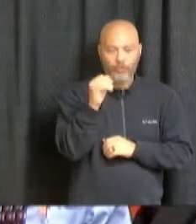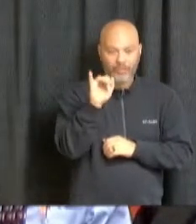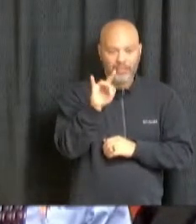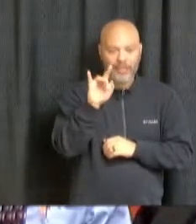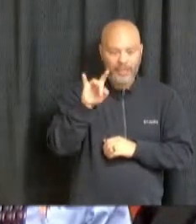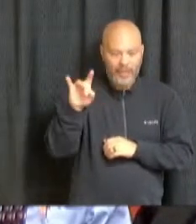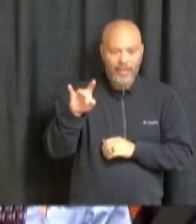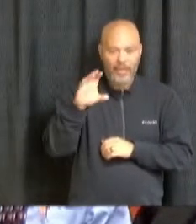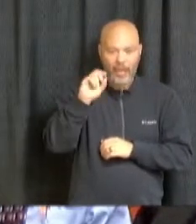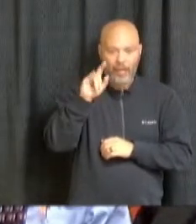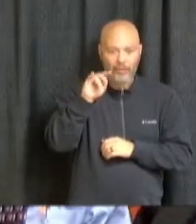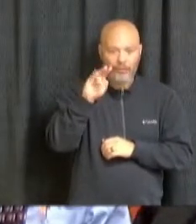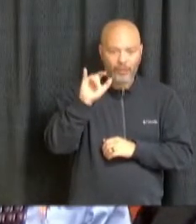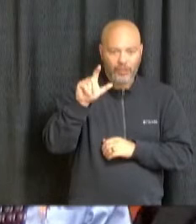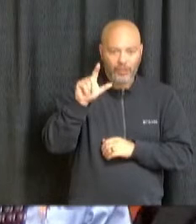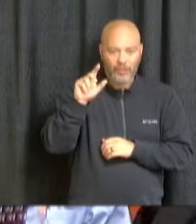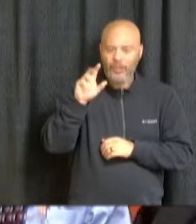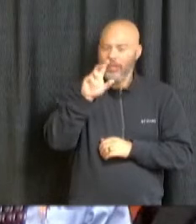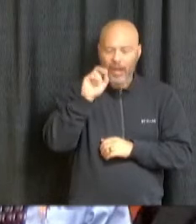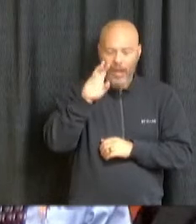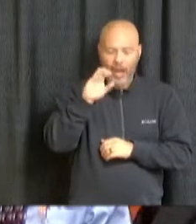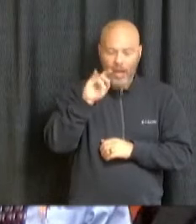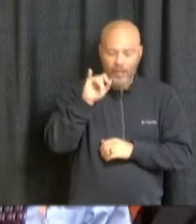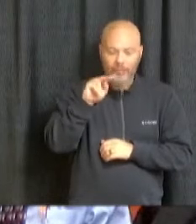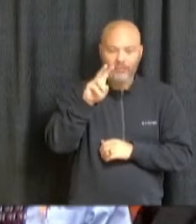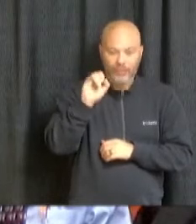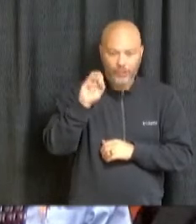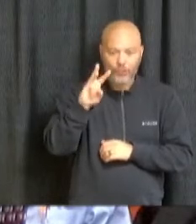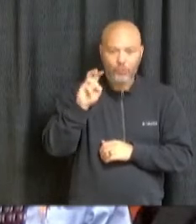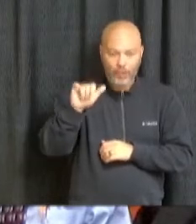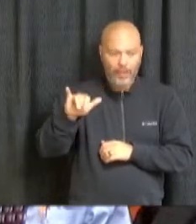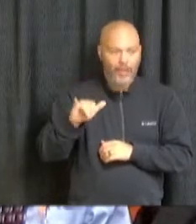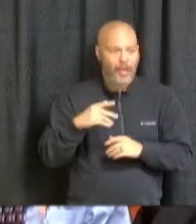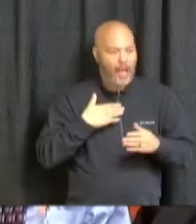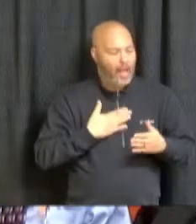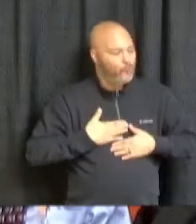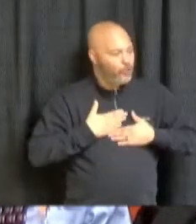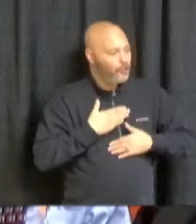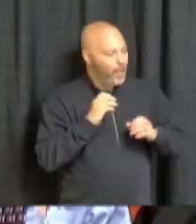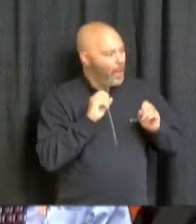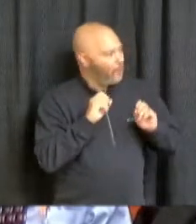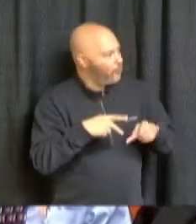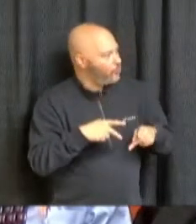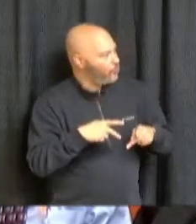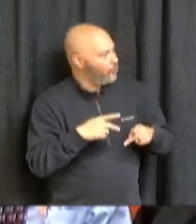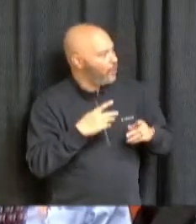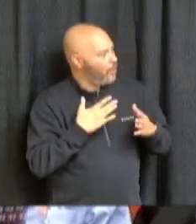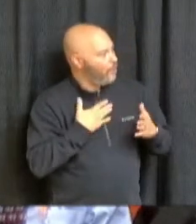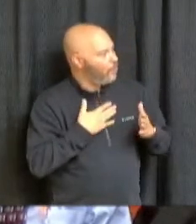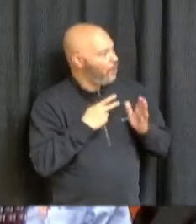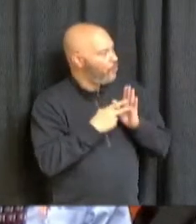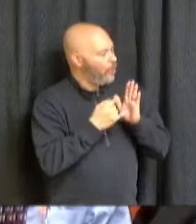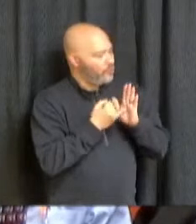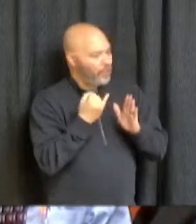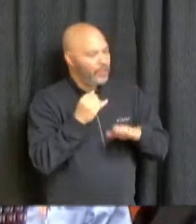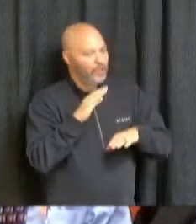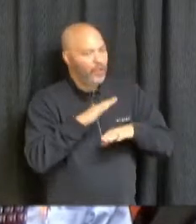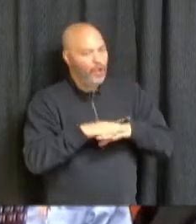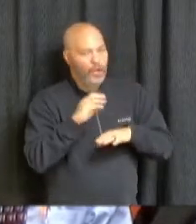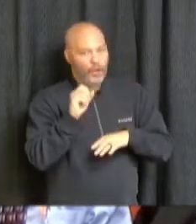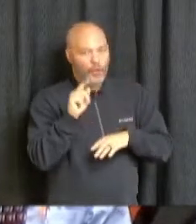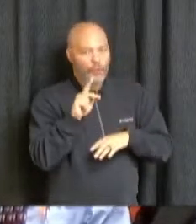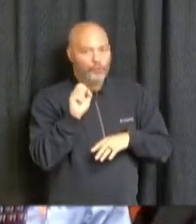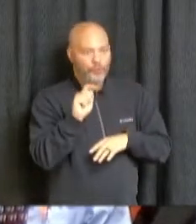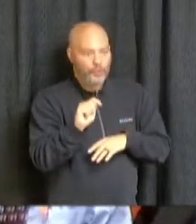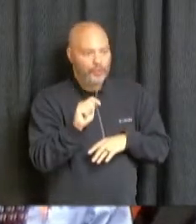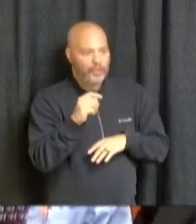Way. And just appreciate the opportunity to just tell you a little bit about my project over there on Oak